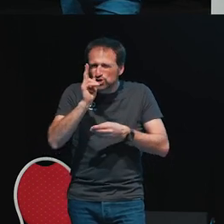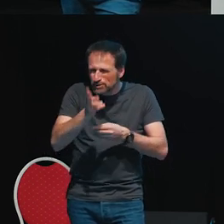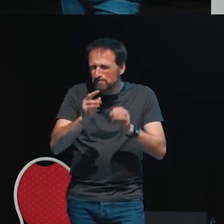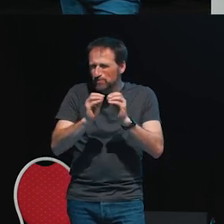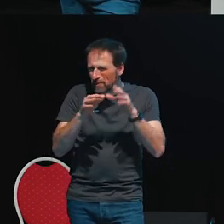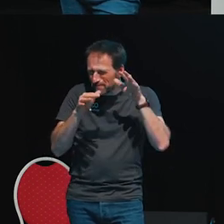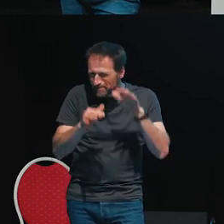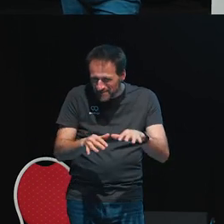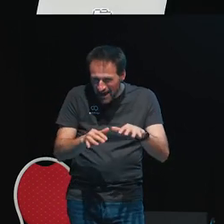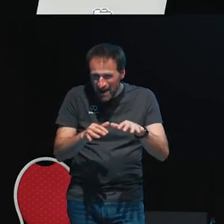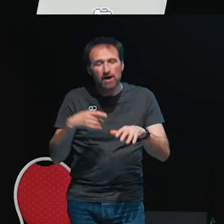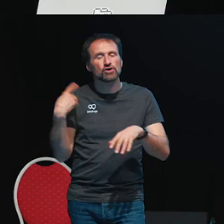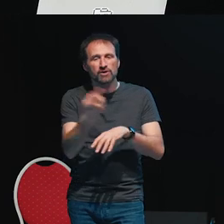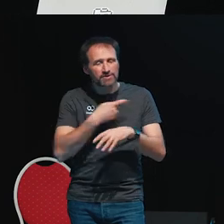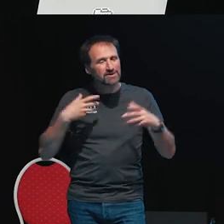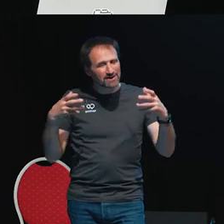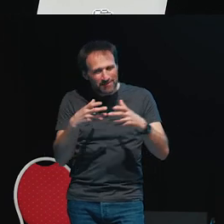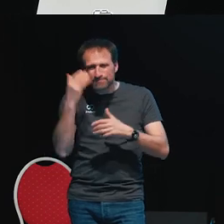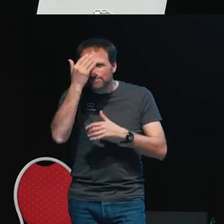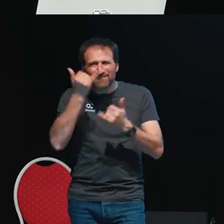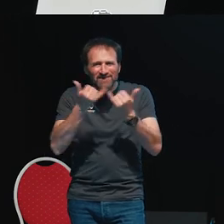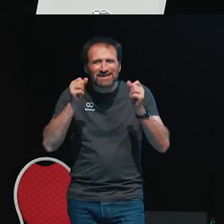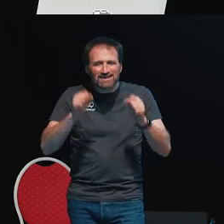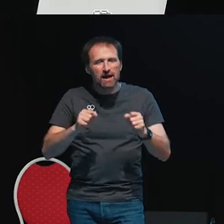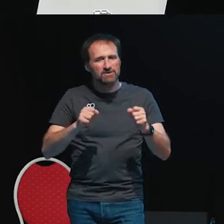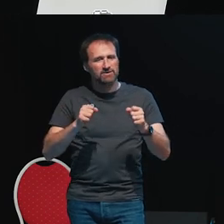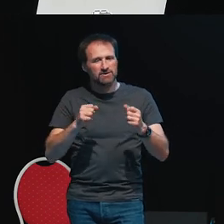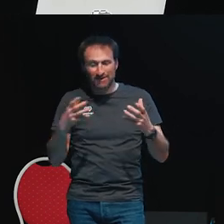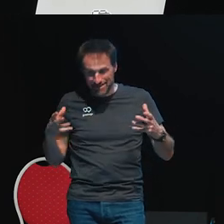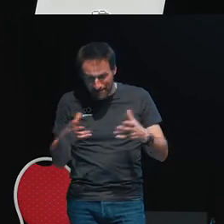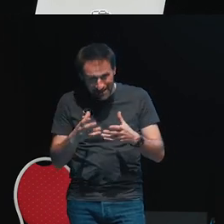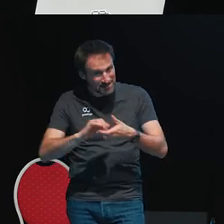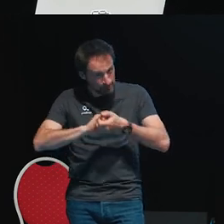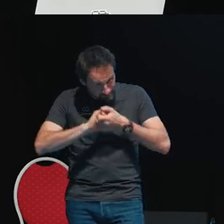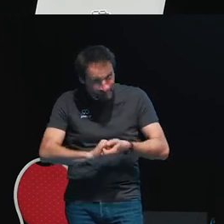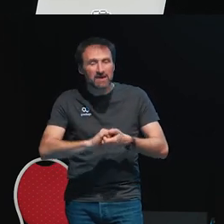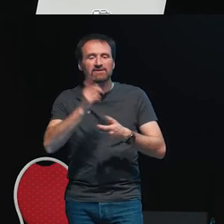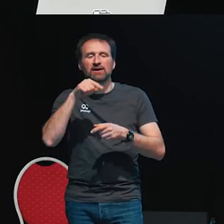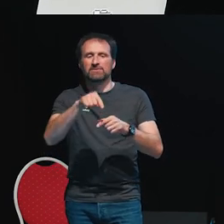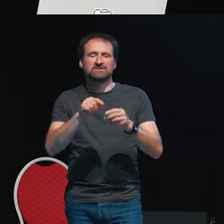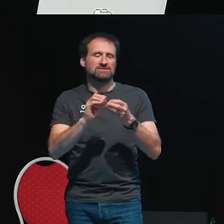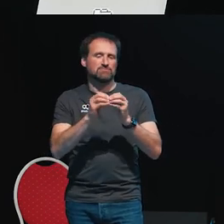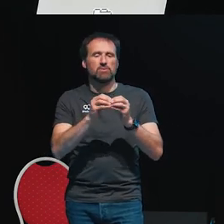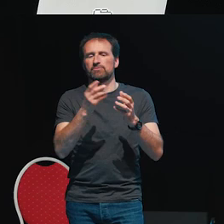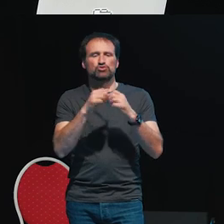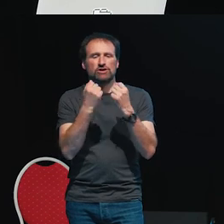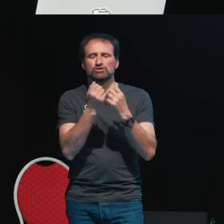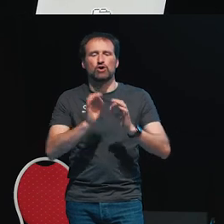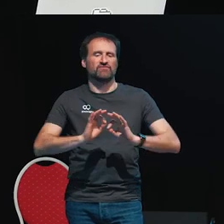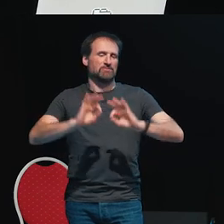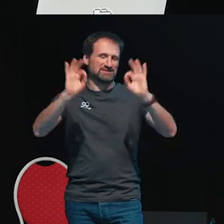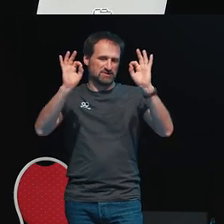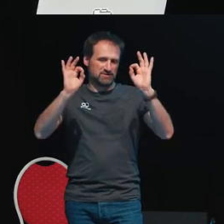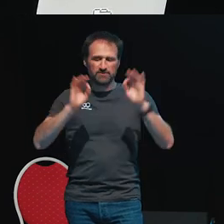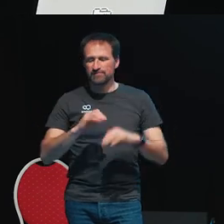all agree on something to improve the situation. So sometimes making consensus means somebody says,